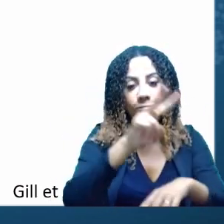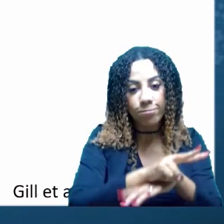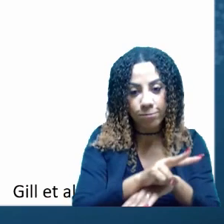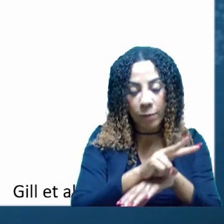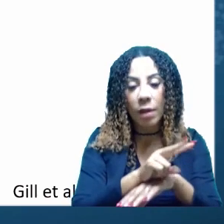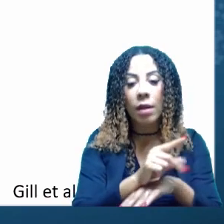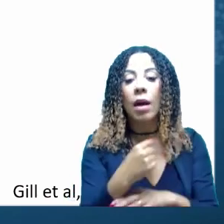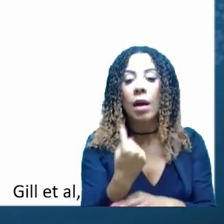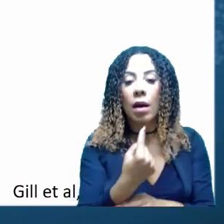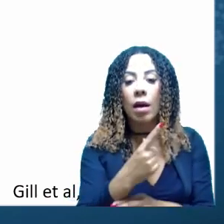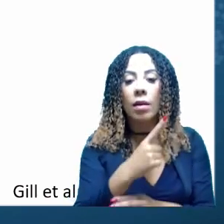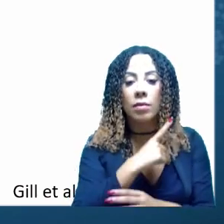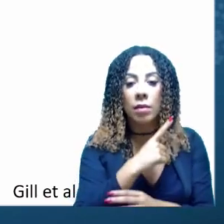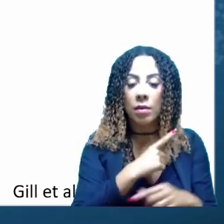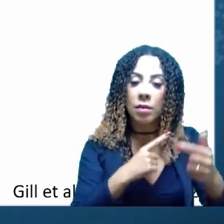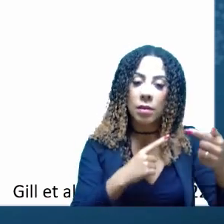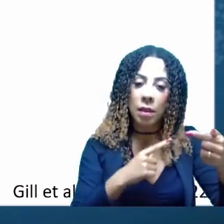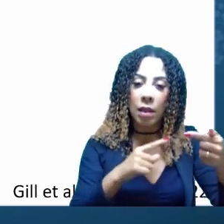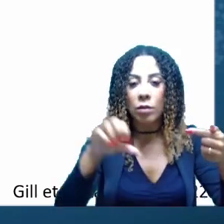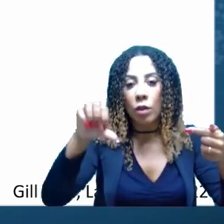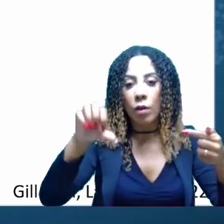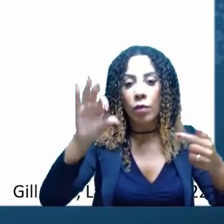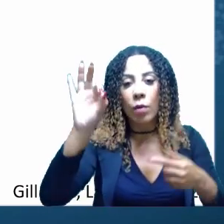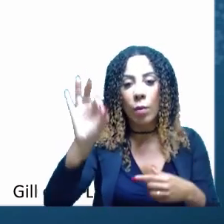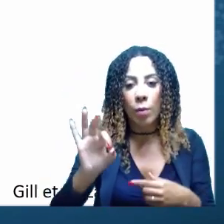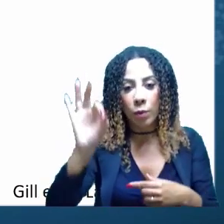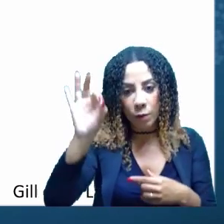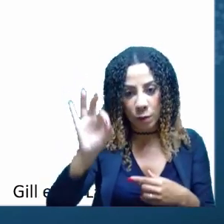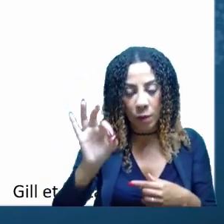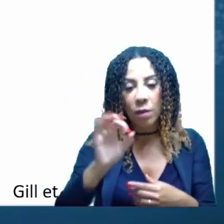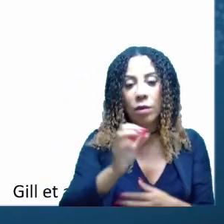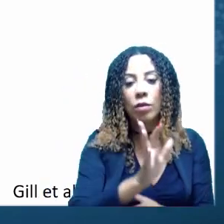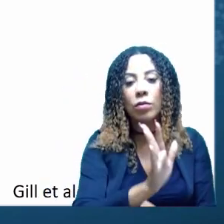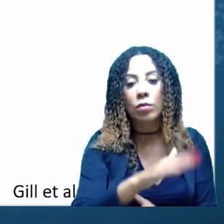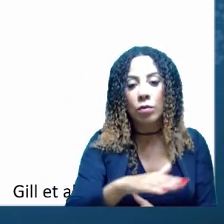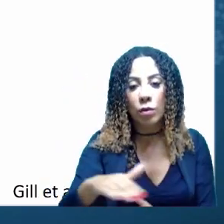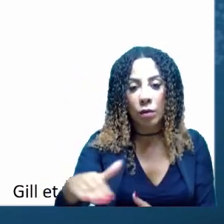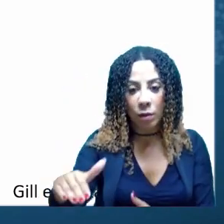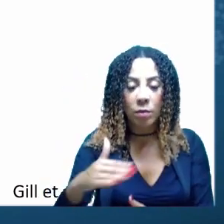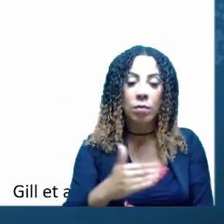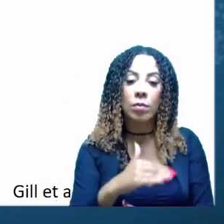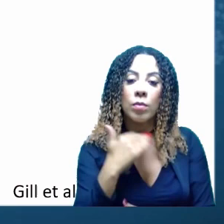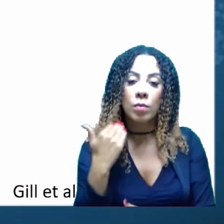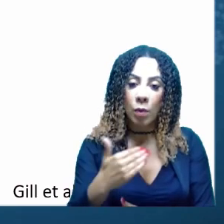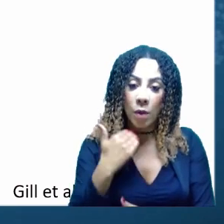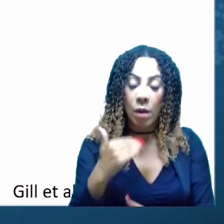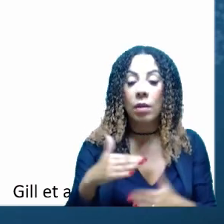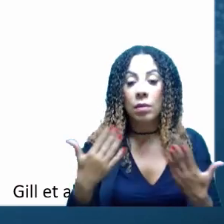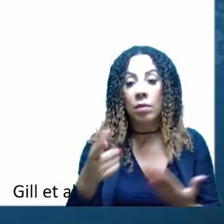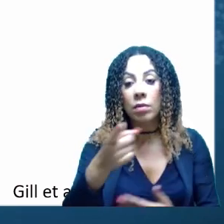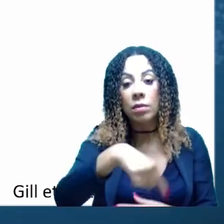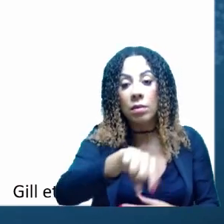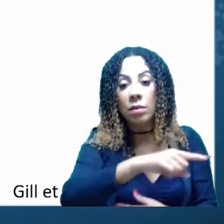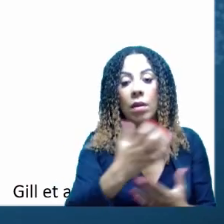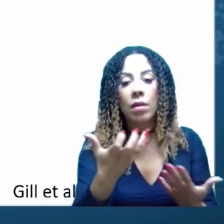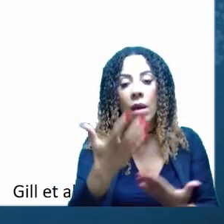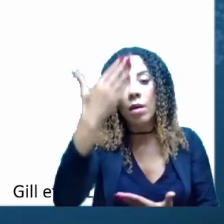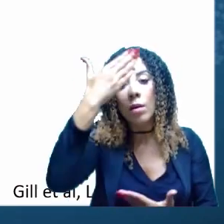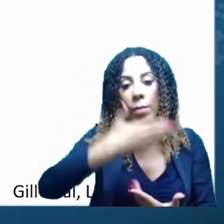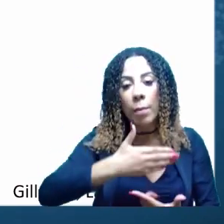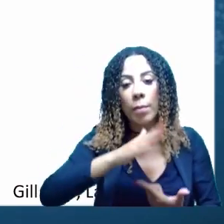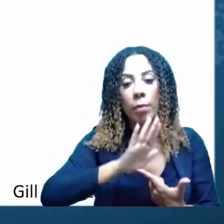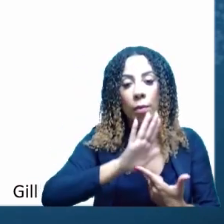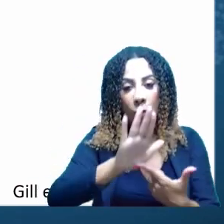9% of deceased infants. So from the Gates perspective, they were looking for evidence that RSV was having a major impact. This was quite clear evidence